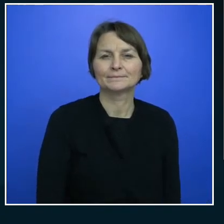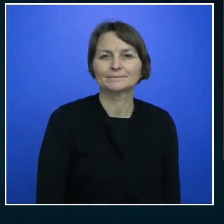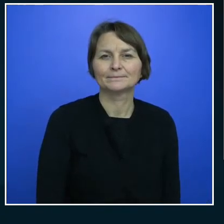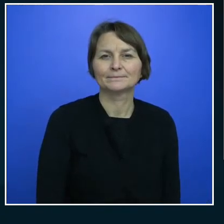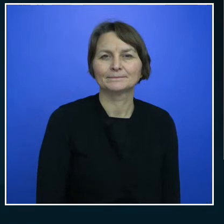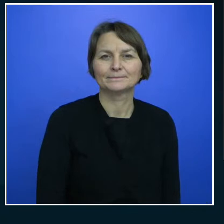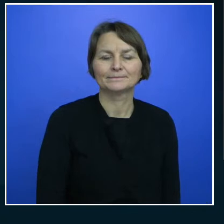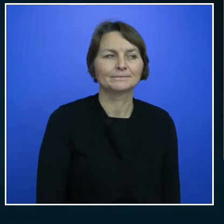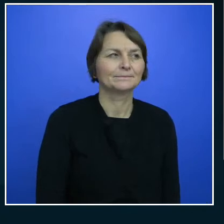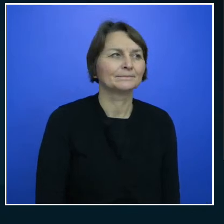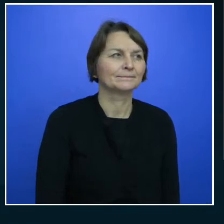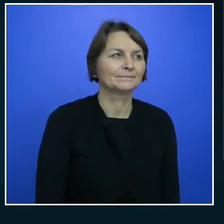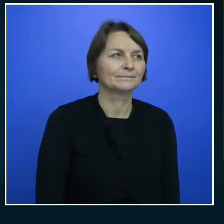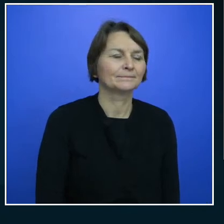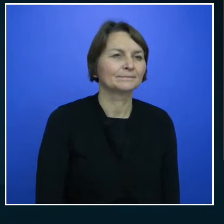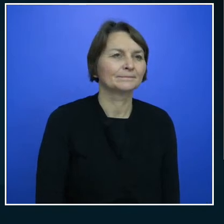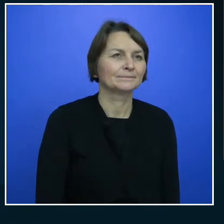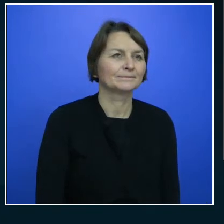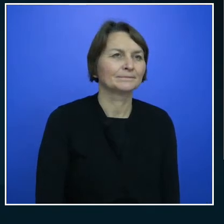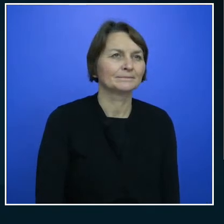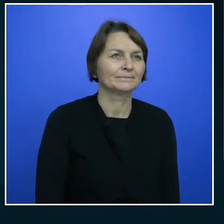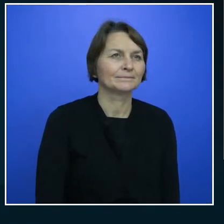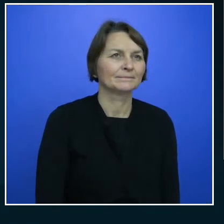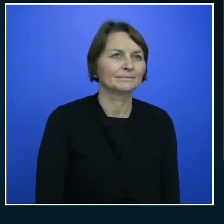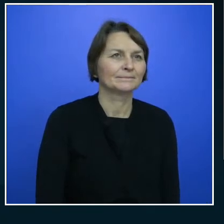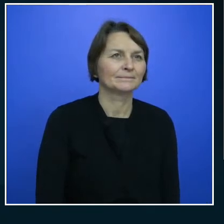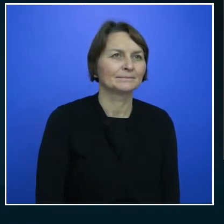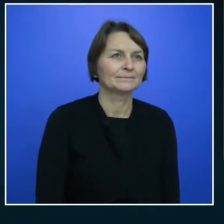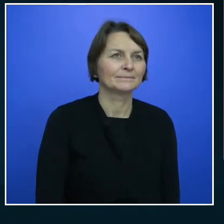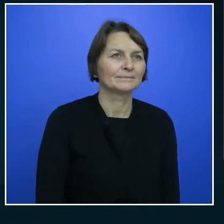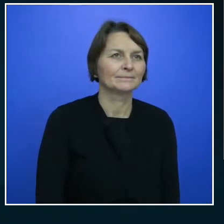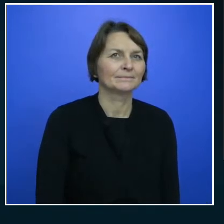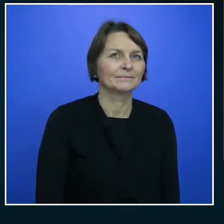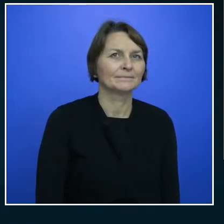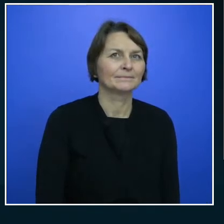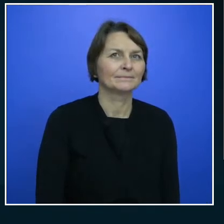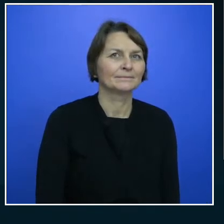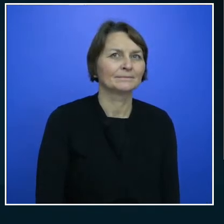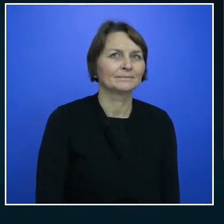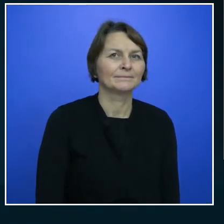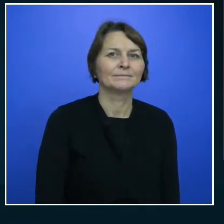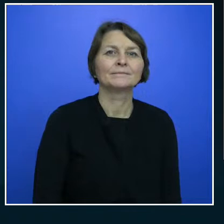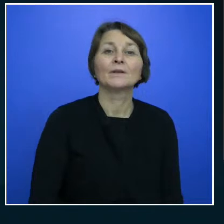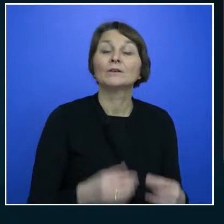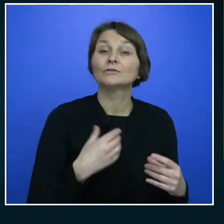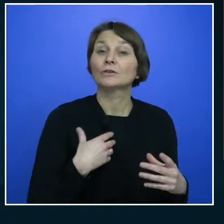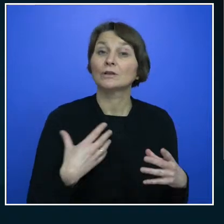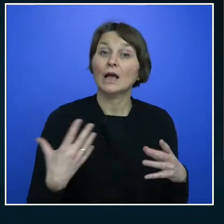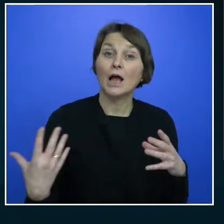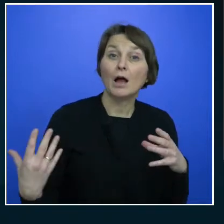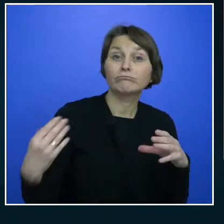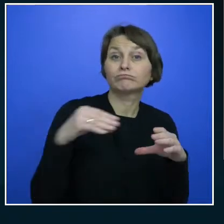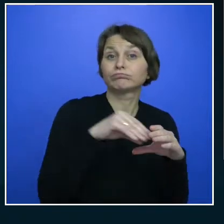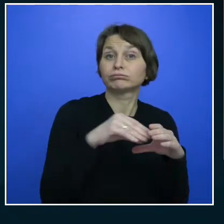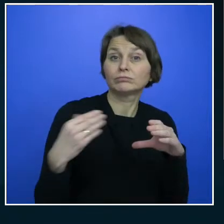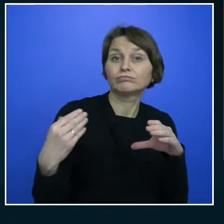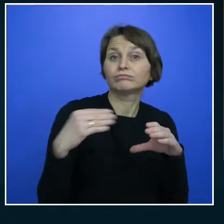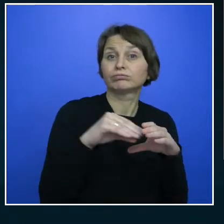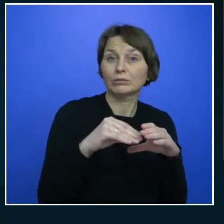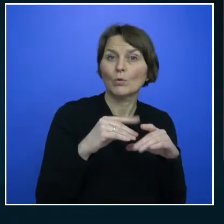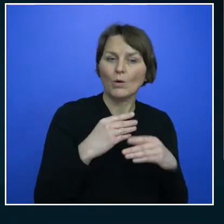So it go to install now, it installed it go to build the site, so it will generate